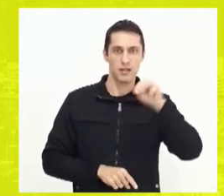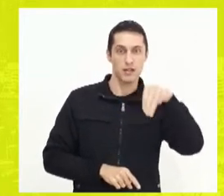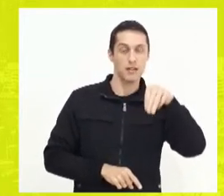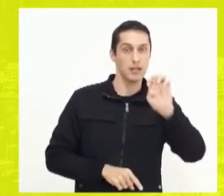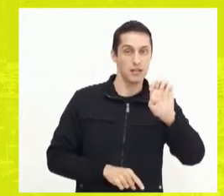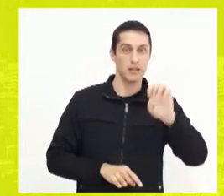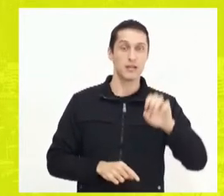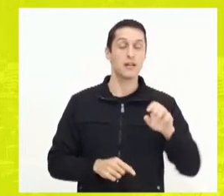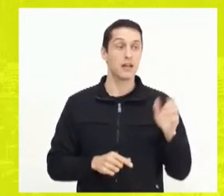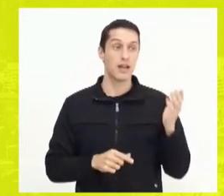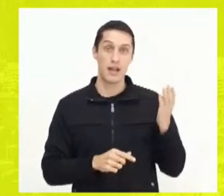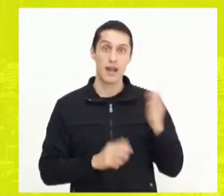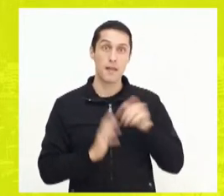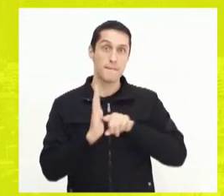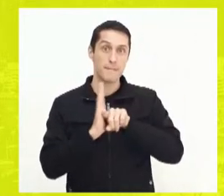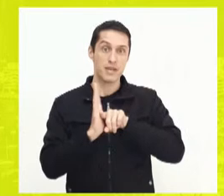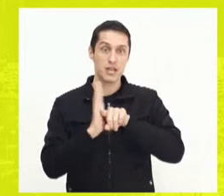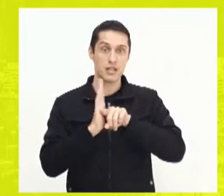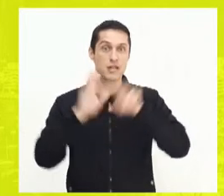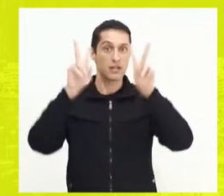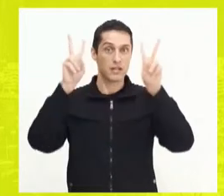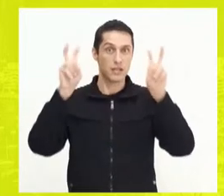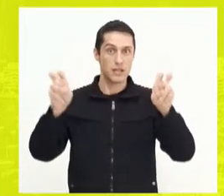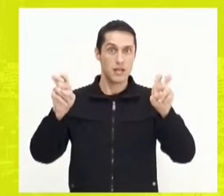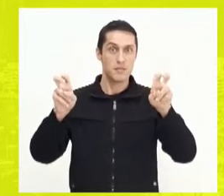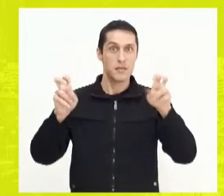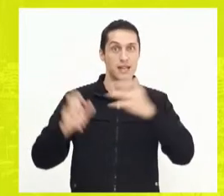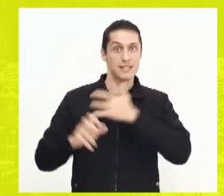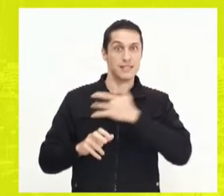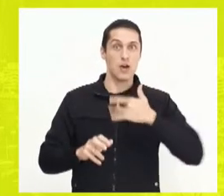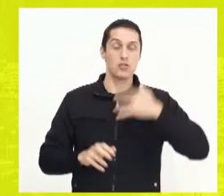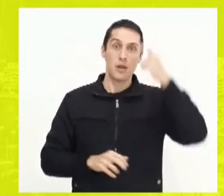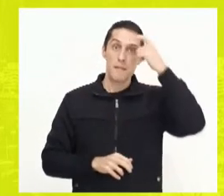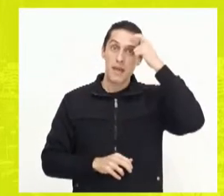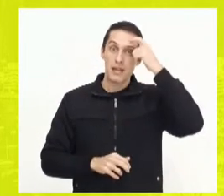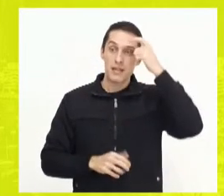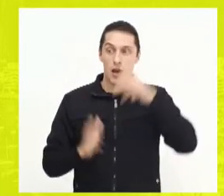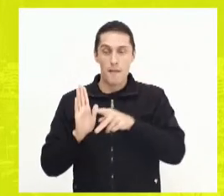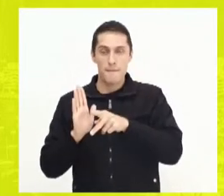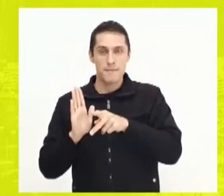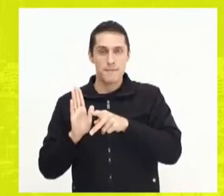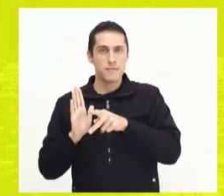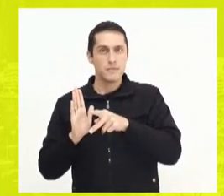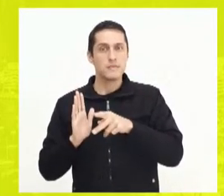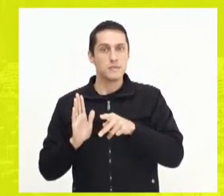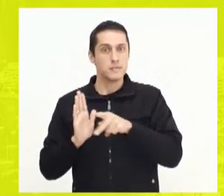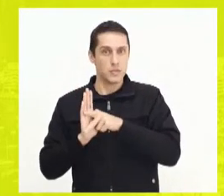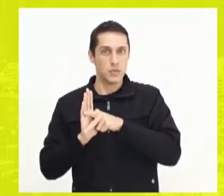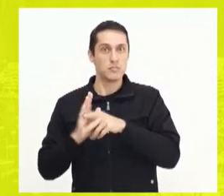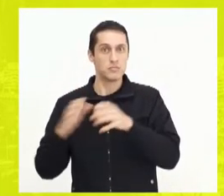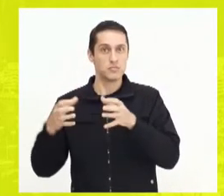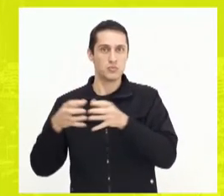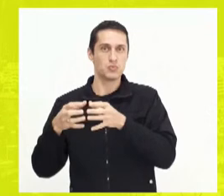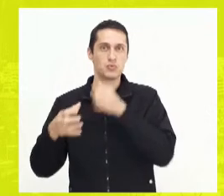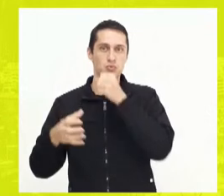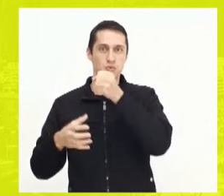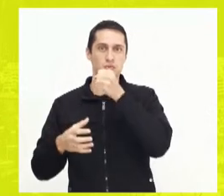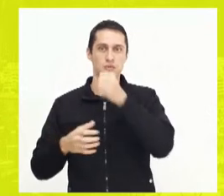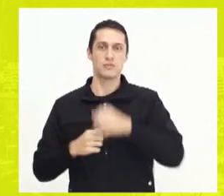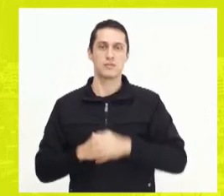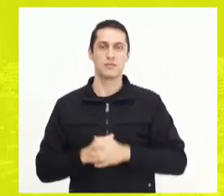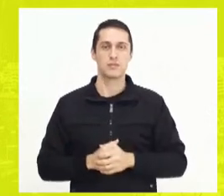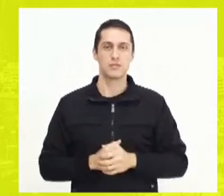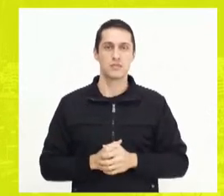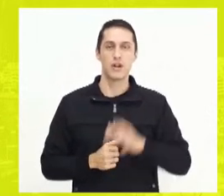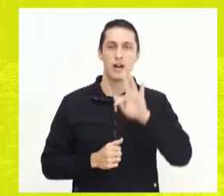he is a researcher on this topic so the impact that journalists have on mental